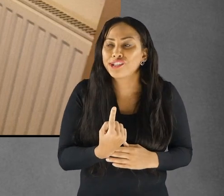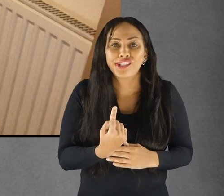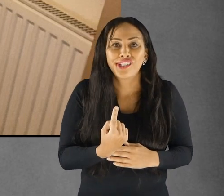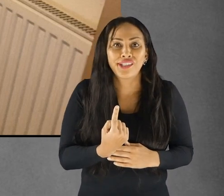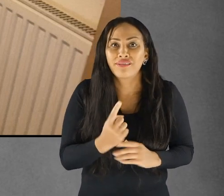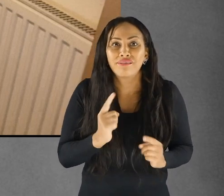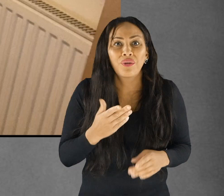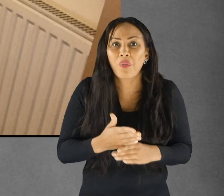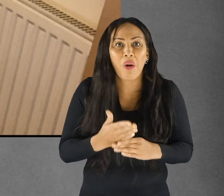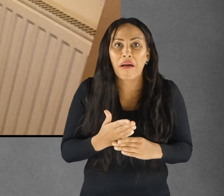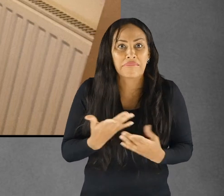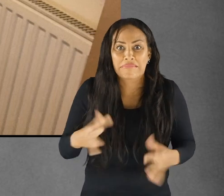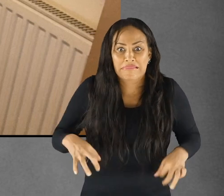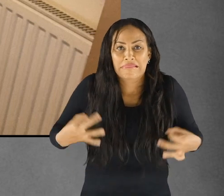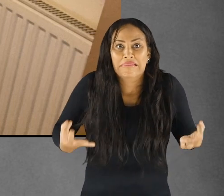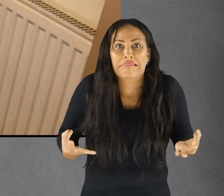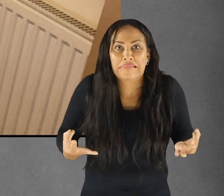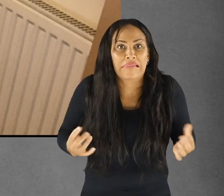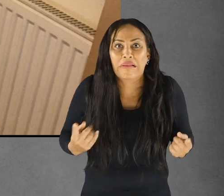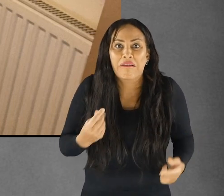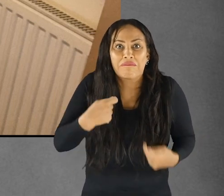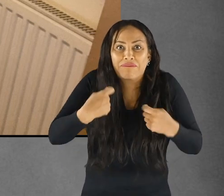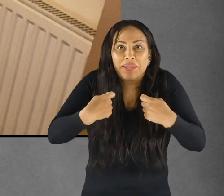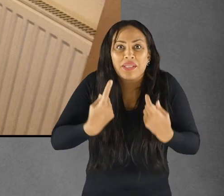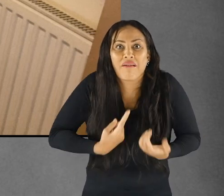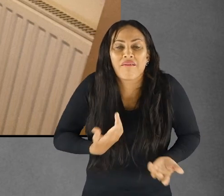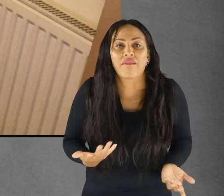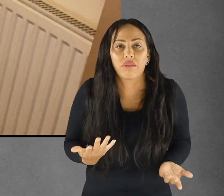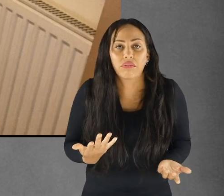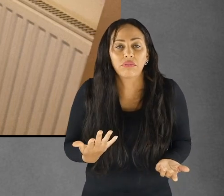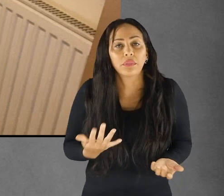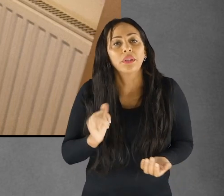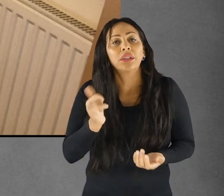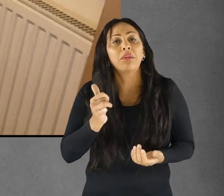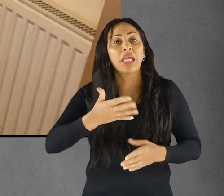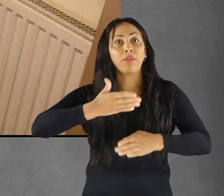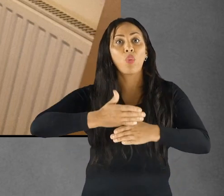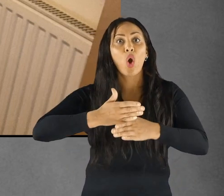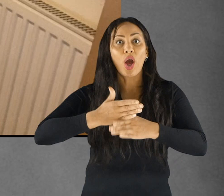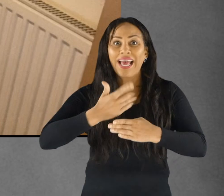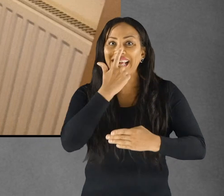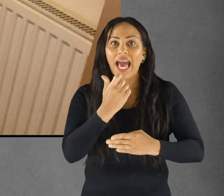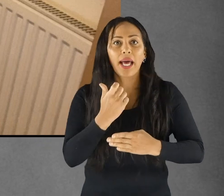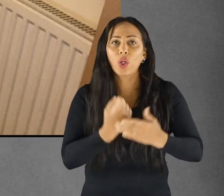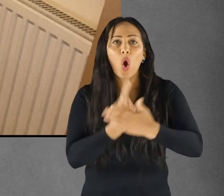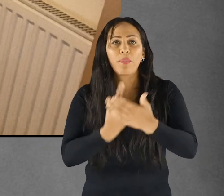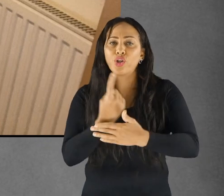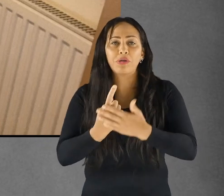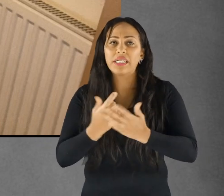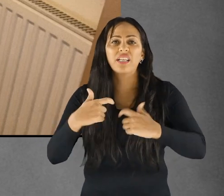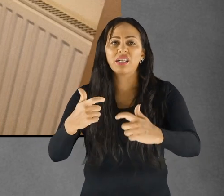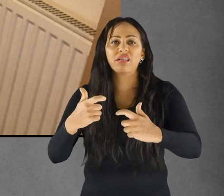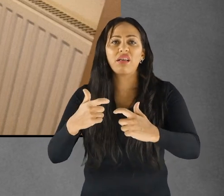work, one can't feed themselves. Even when one can work, opportunity is never forthcoming,